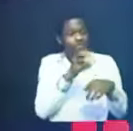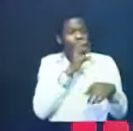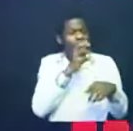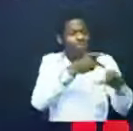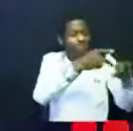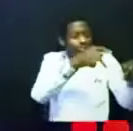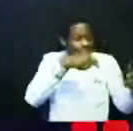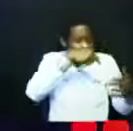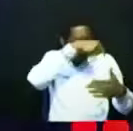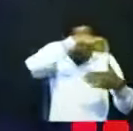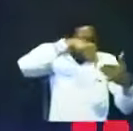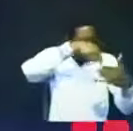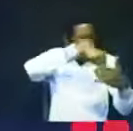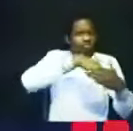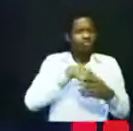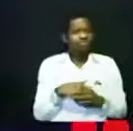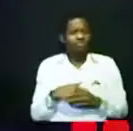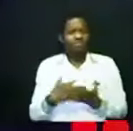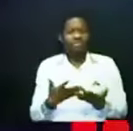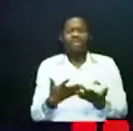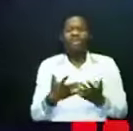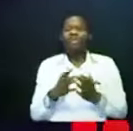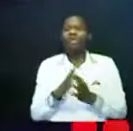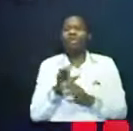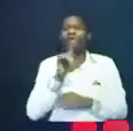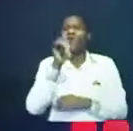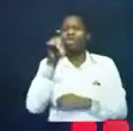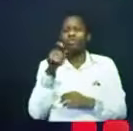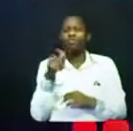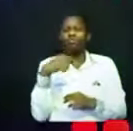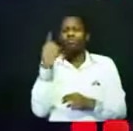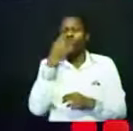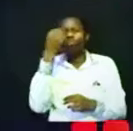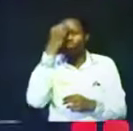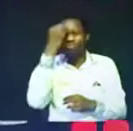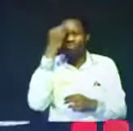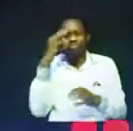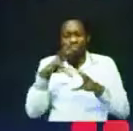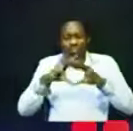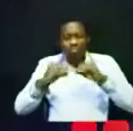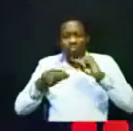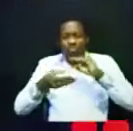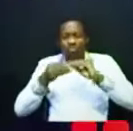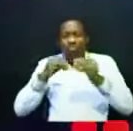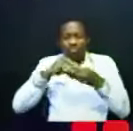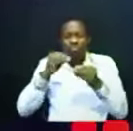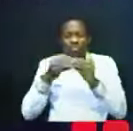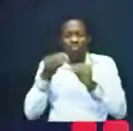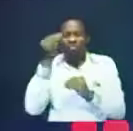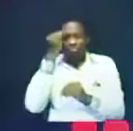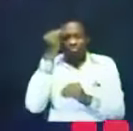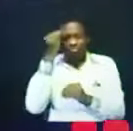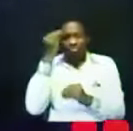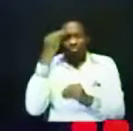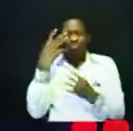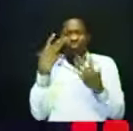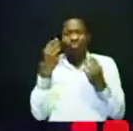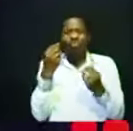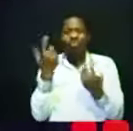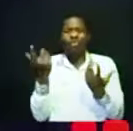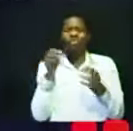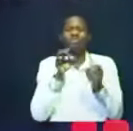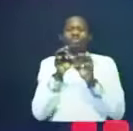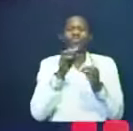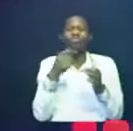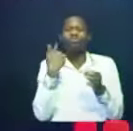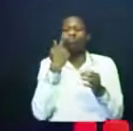we see who can narrate the story. And I maybe say, why? And I sound common. I yes, so ne, my mini dear, no bet to me. I can't